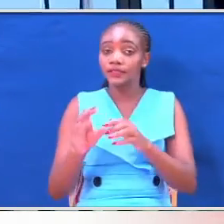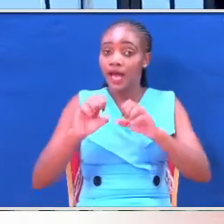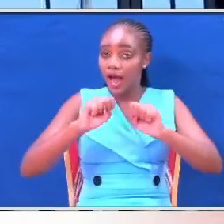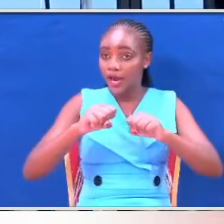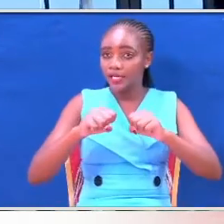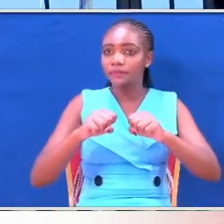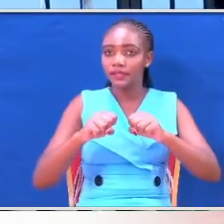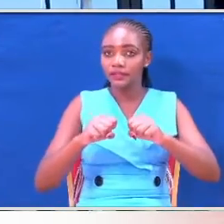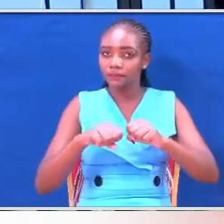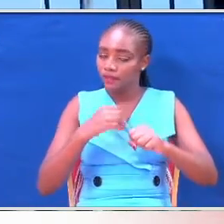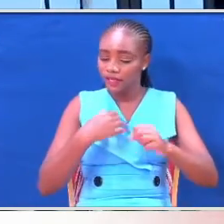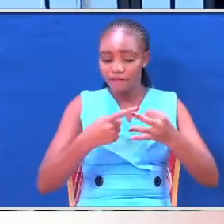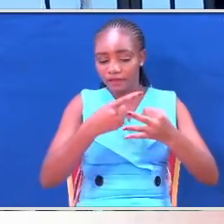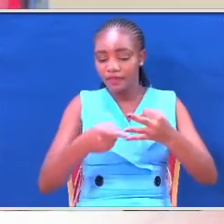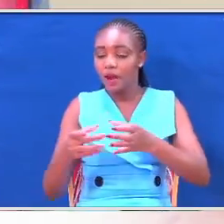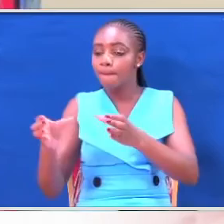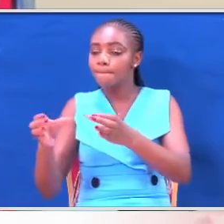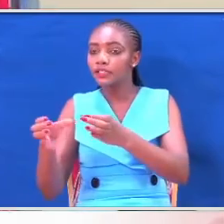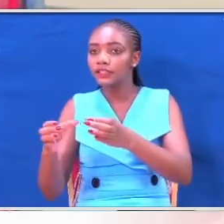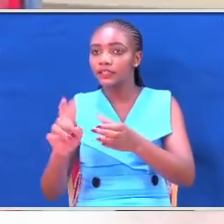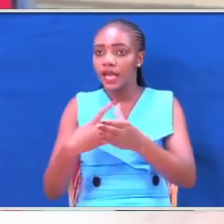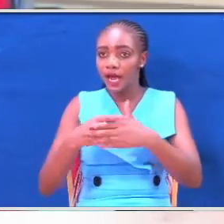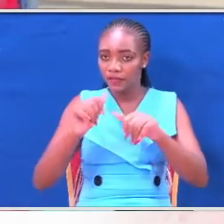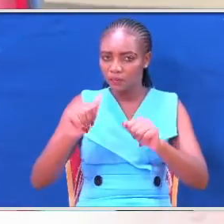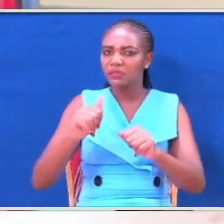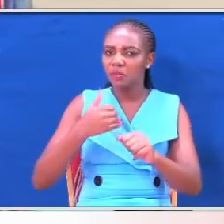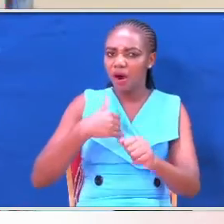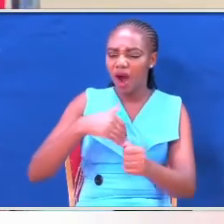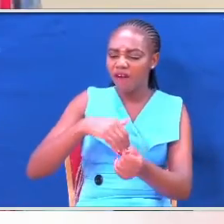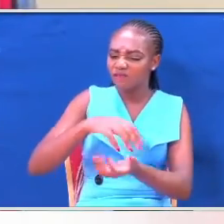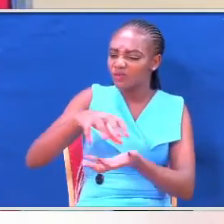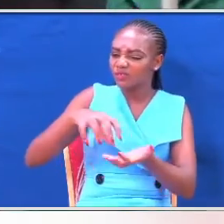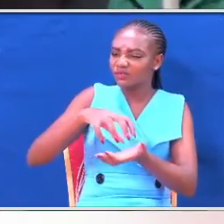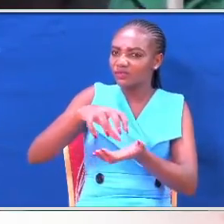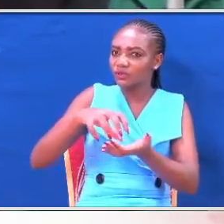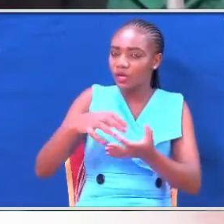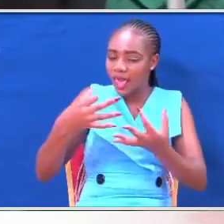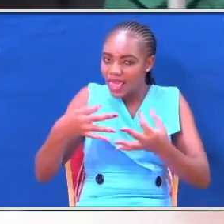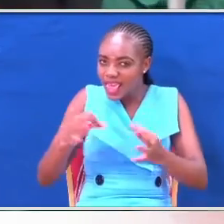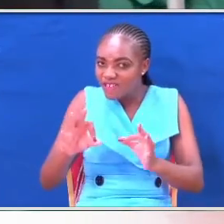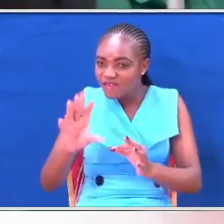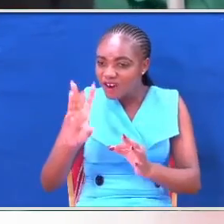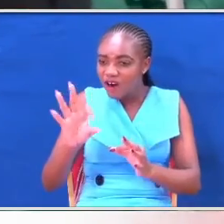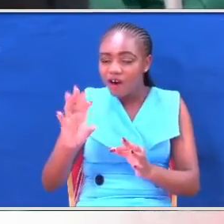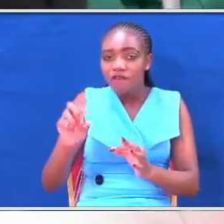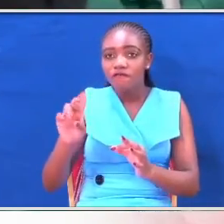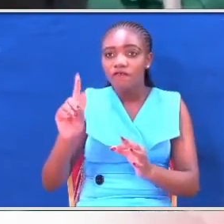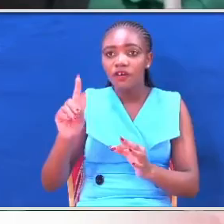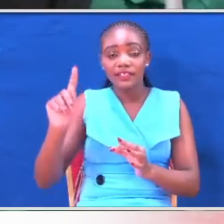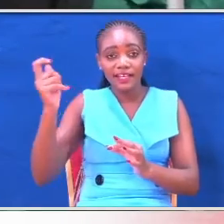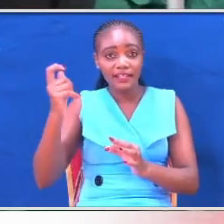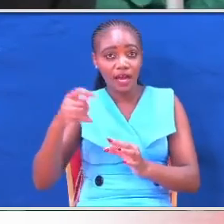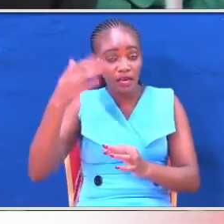coalition at least three parties could further complicate the divorce from NASA if Ford Kenya, former Bomet